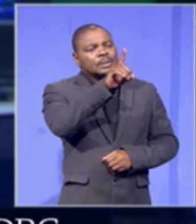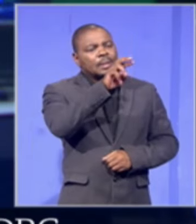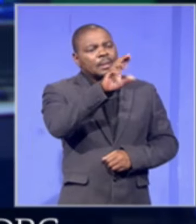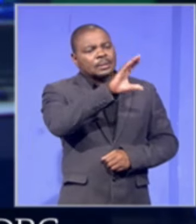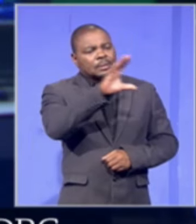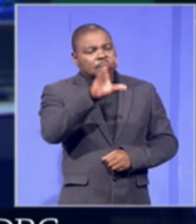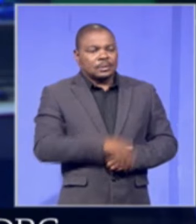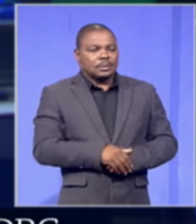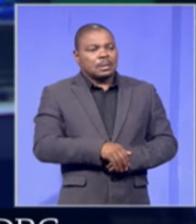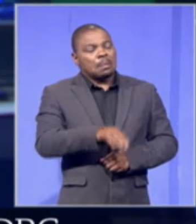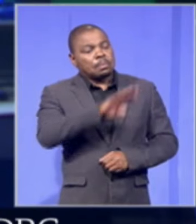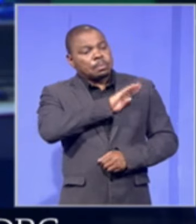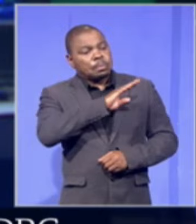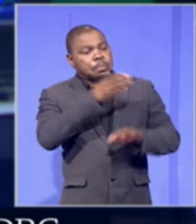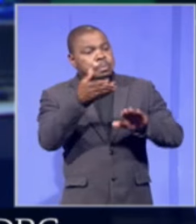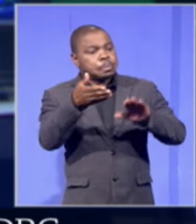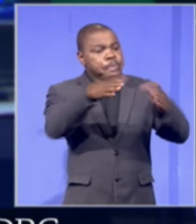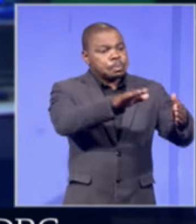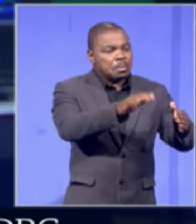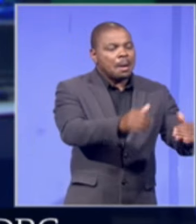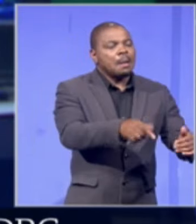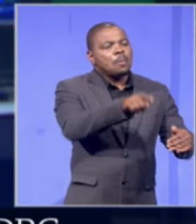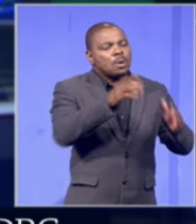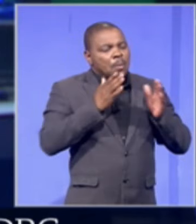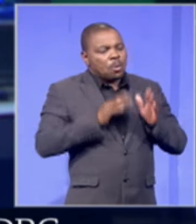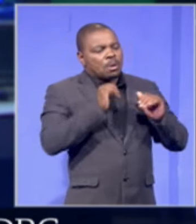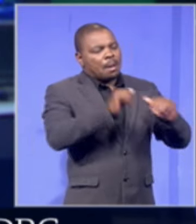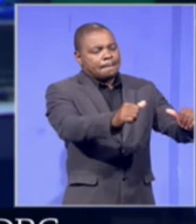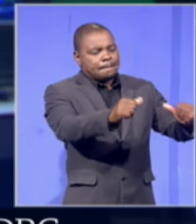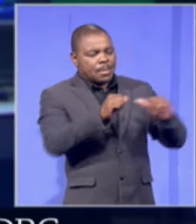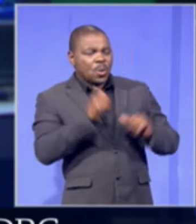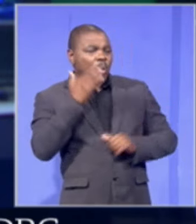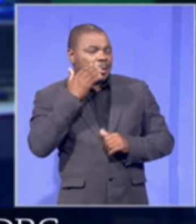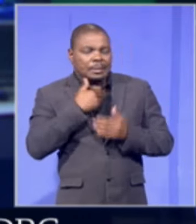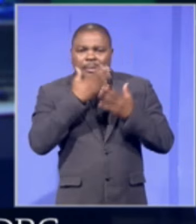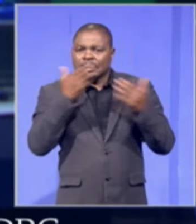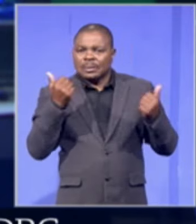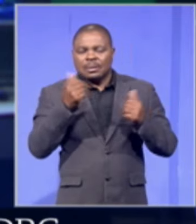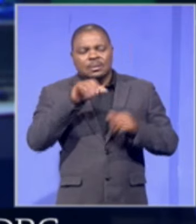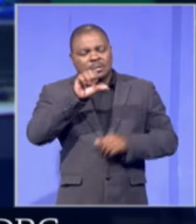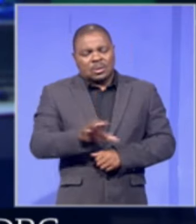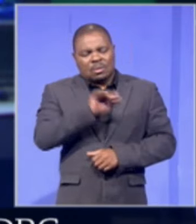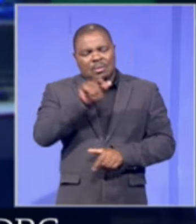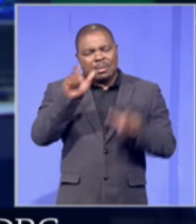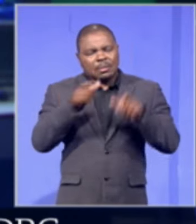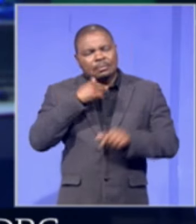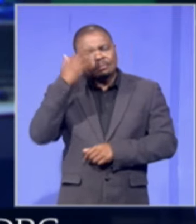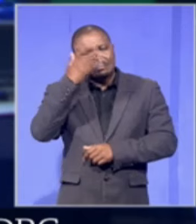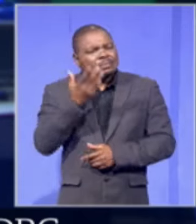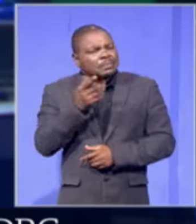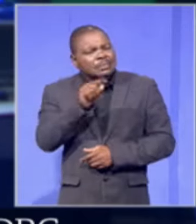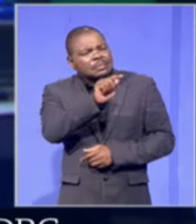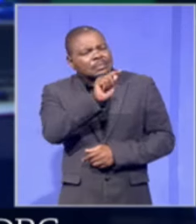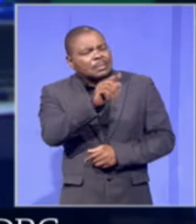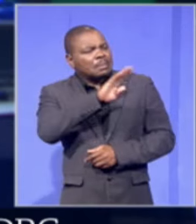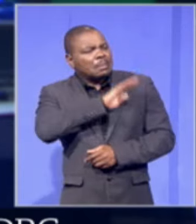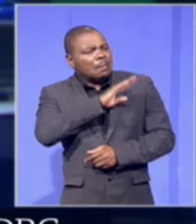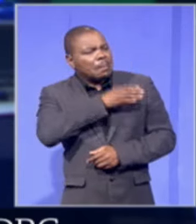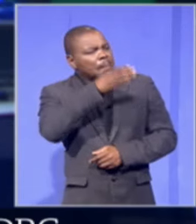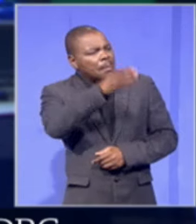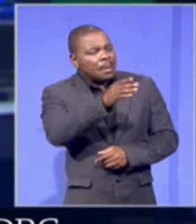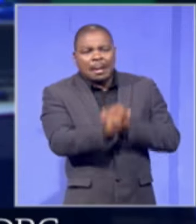a hlokahaletseng DRC di kgutlaneng mme maAfrika Borwa a ntse a ipotsa hore na ho etsahala eng ka masole a ntseng a